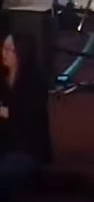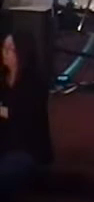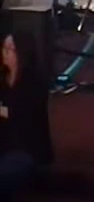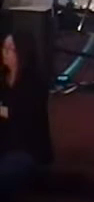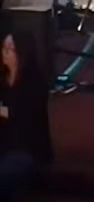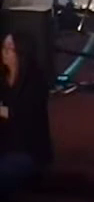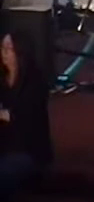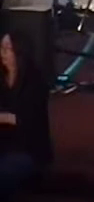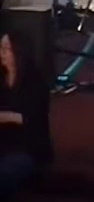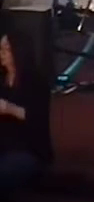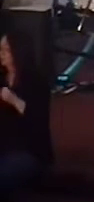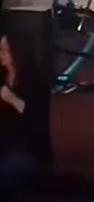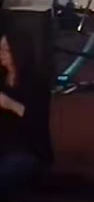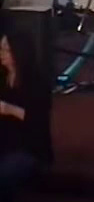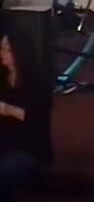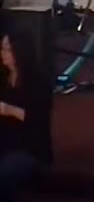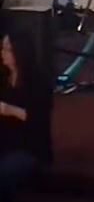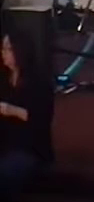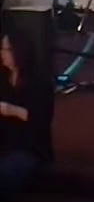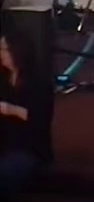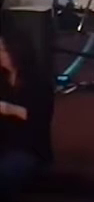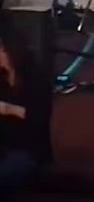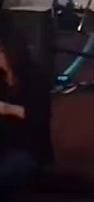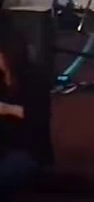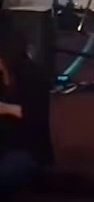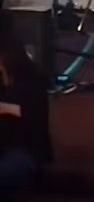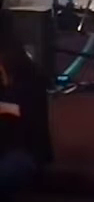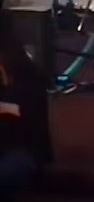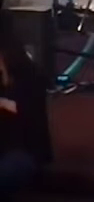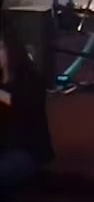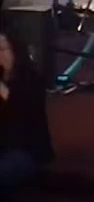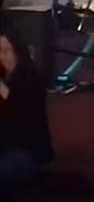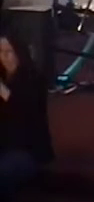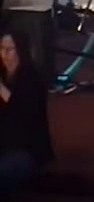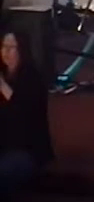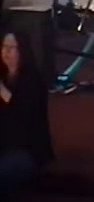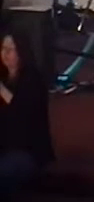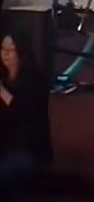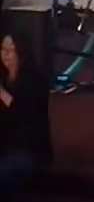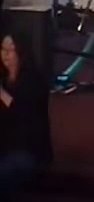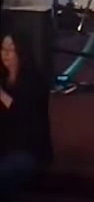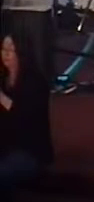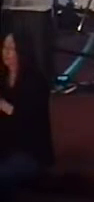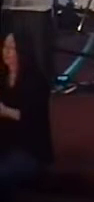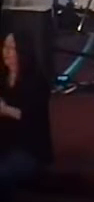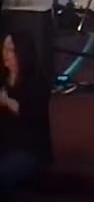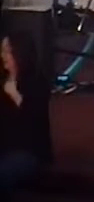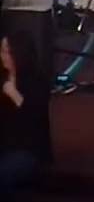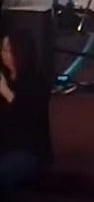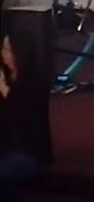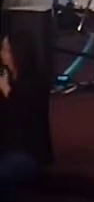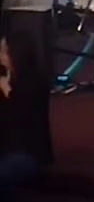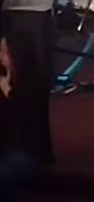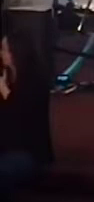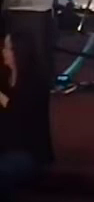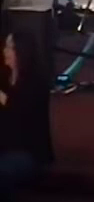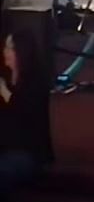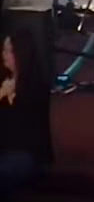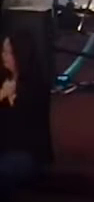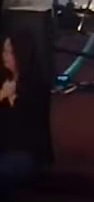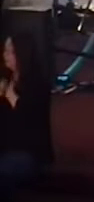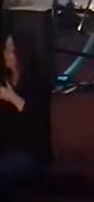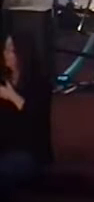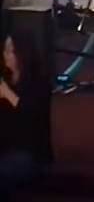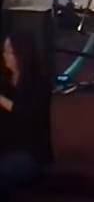leader. Be a sold out leader. Leaders are supportive. Leaders are obligated. Leaders are loving. And leaders